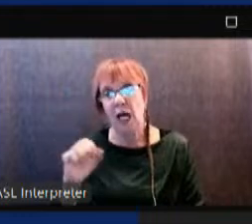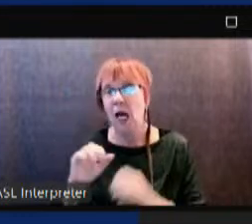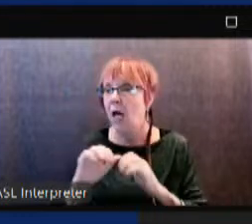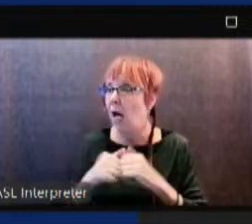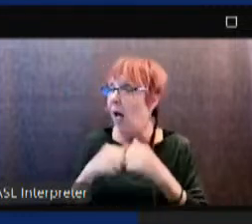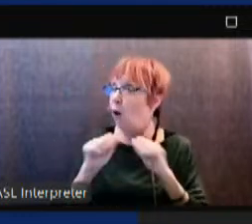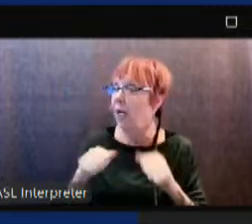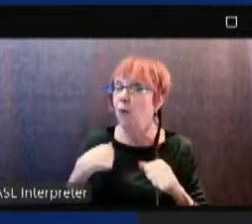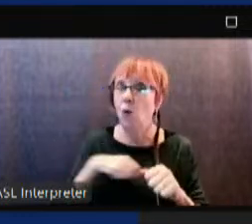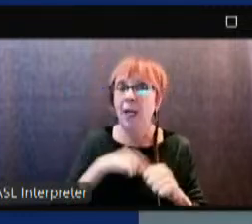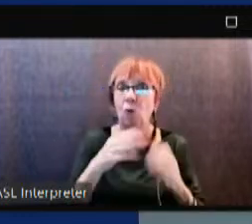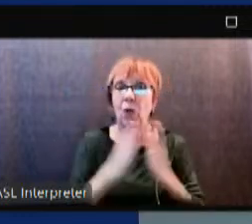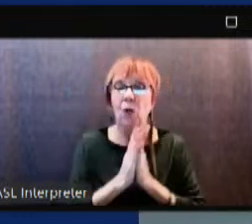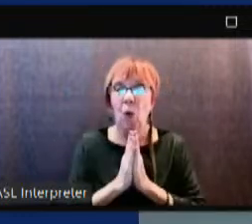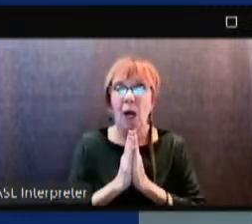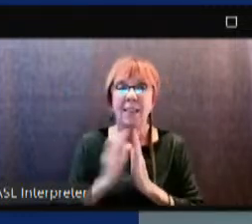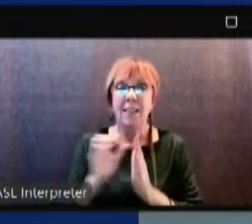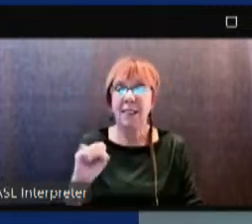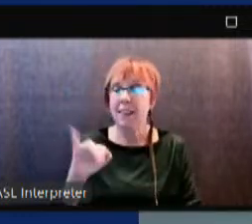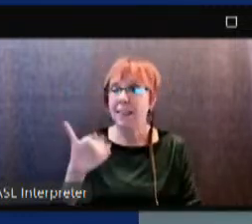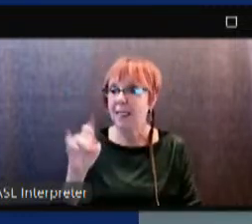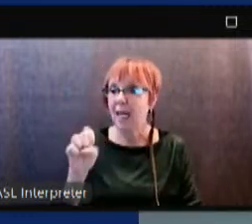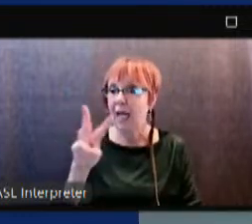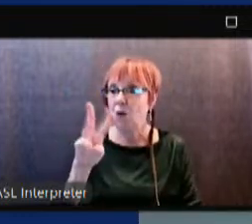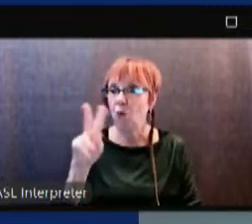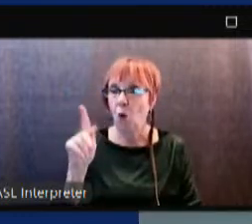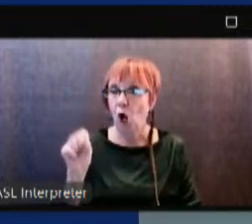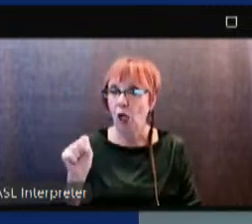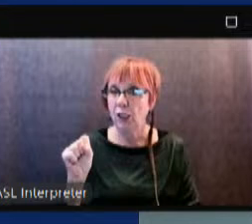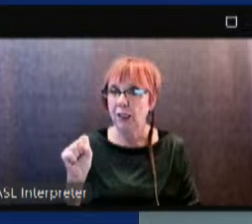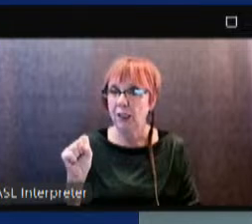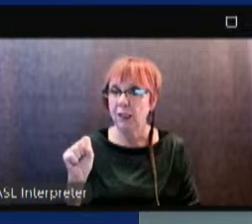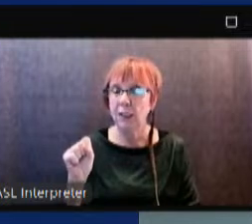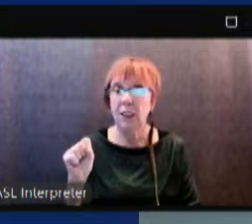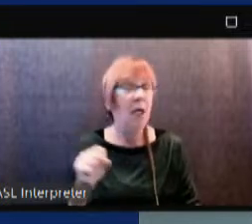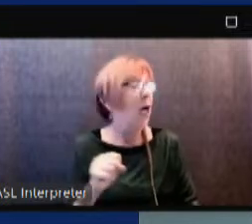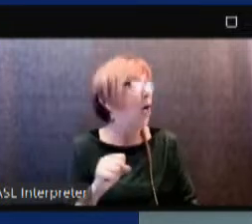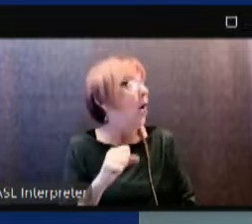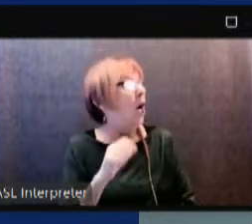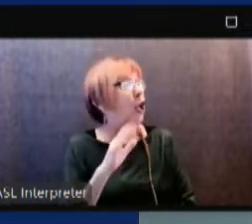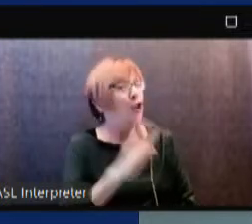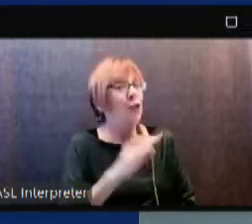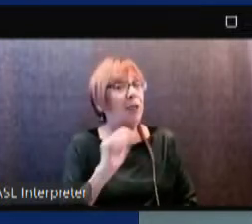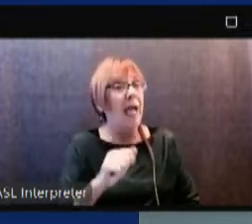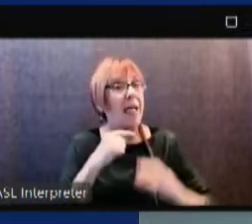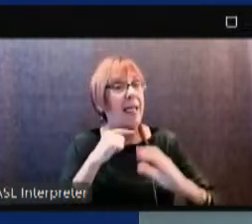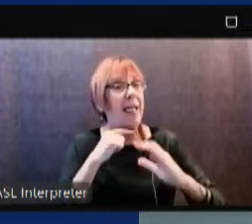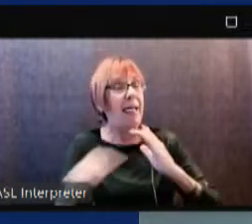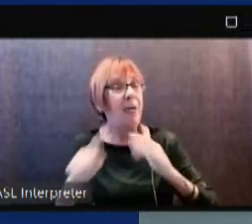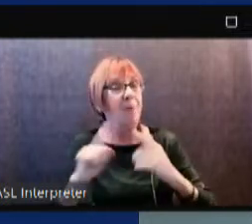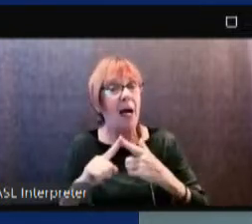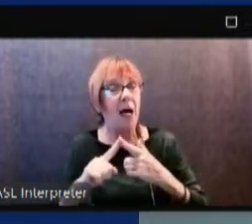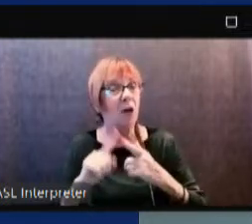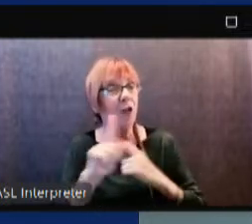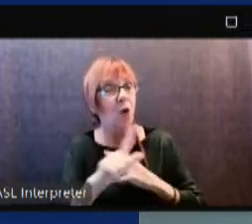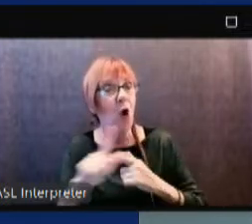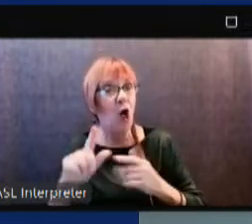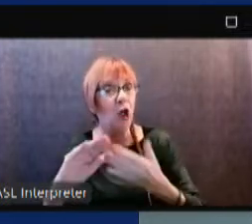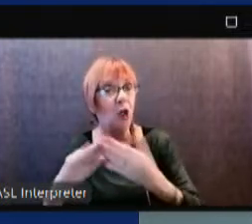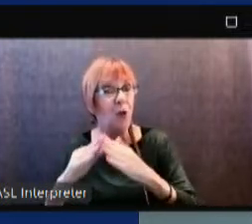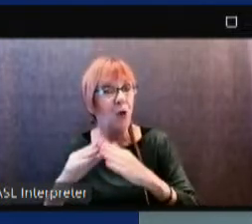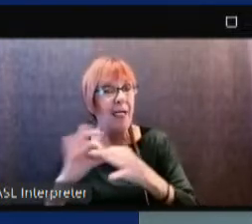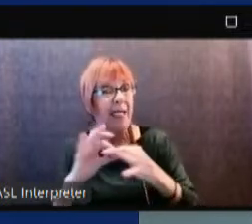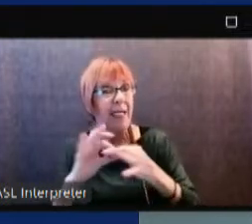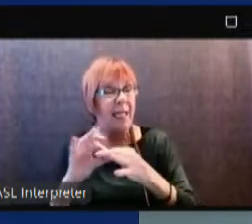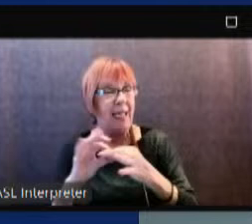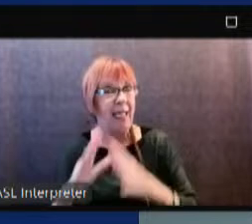Altadena? Great, I can take that one, Director Bodek. So you can email your community liaison, who is Lee Miller, to express your